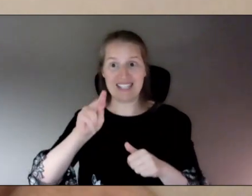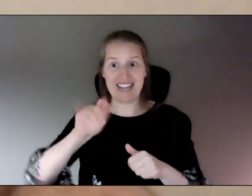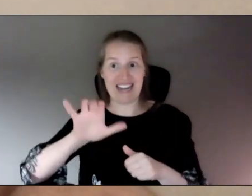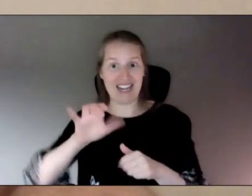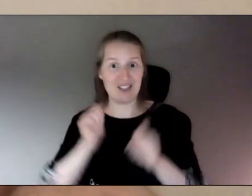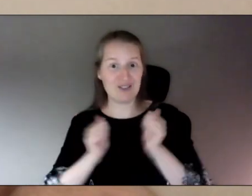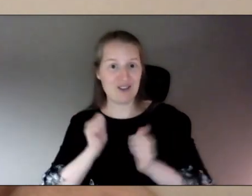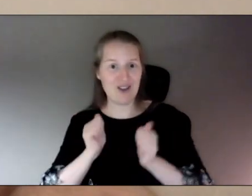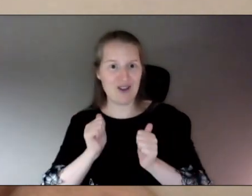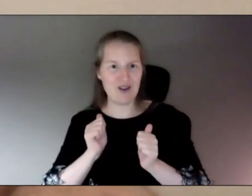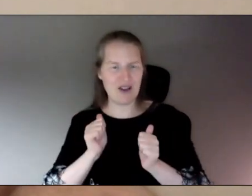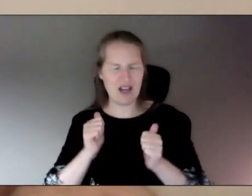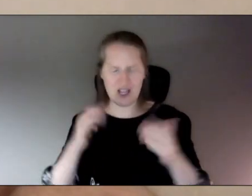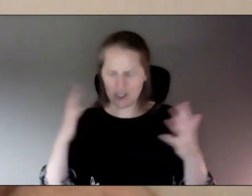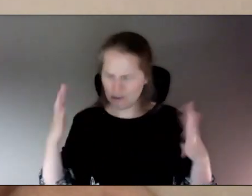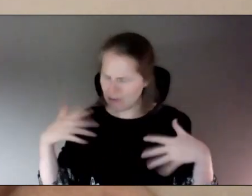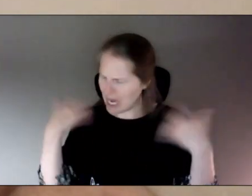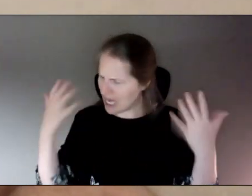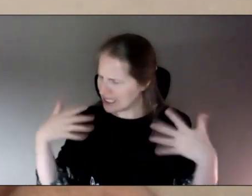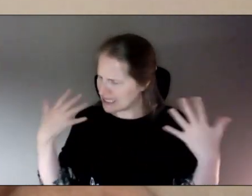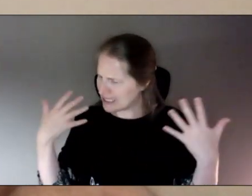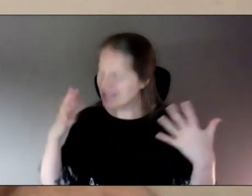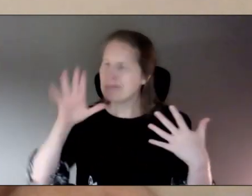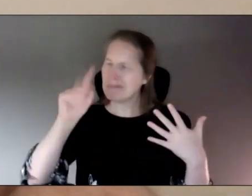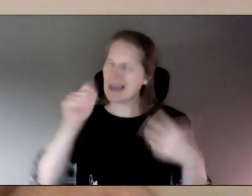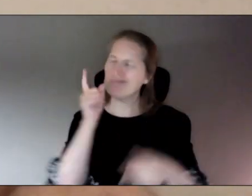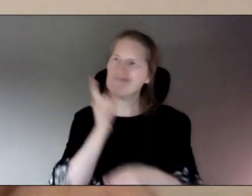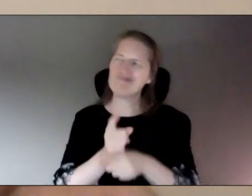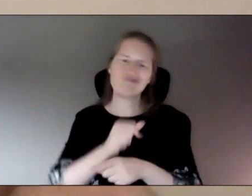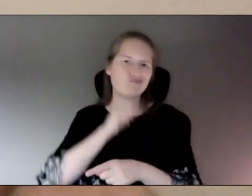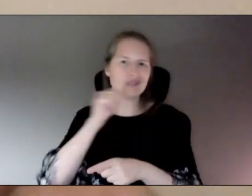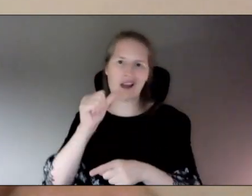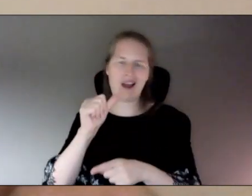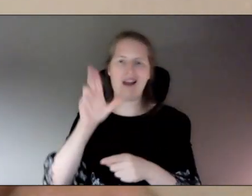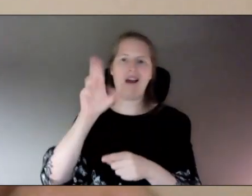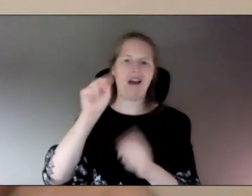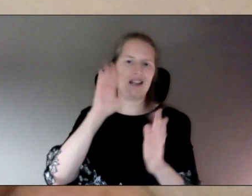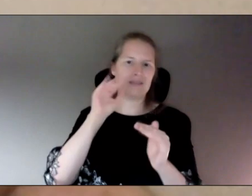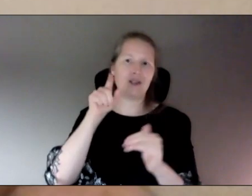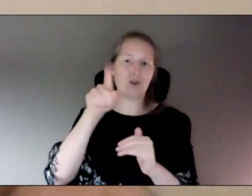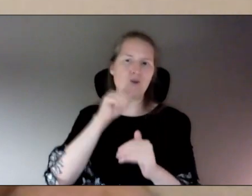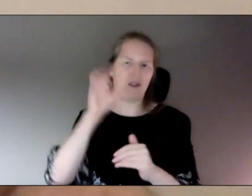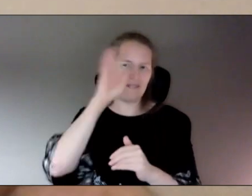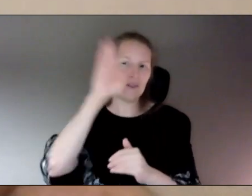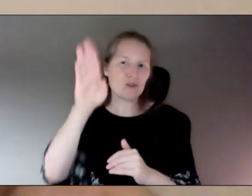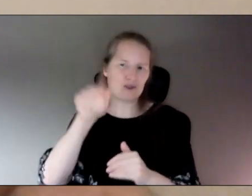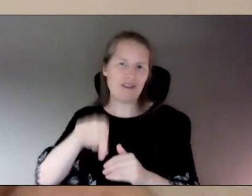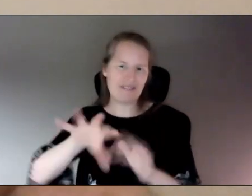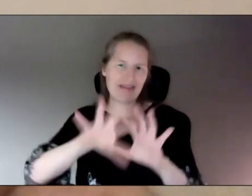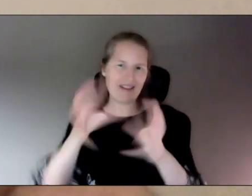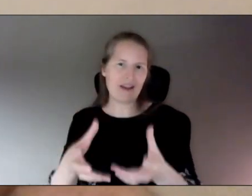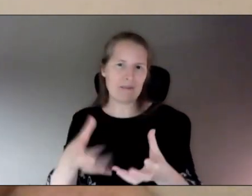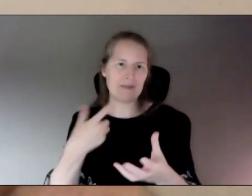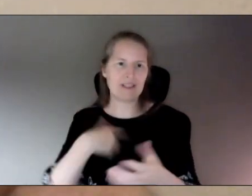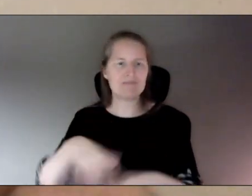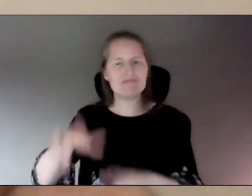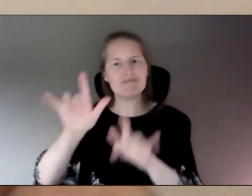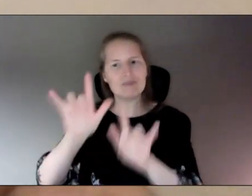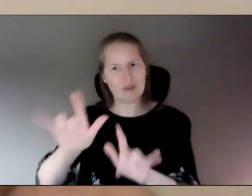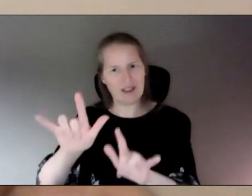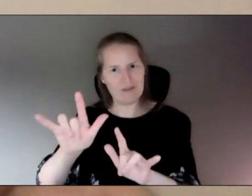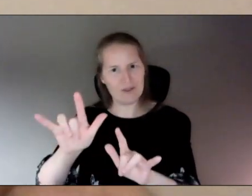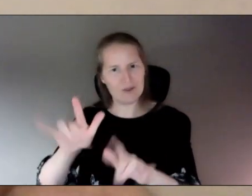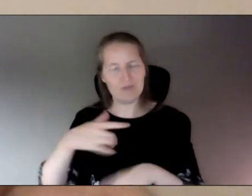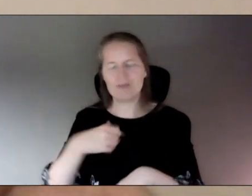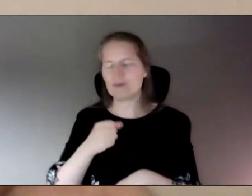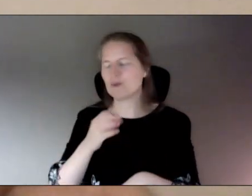me, but it's not unexpected. You are the future of the company. We love you and couldn't be